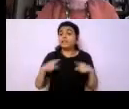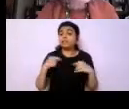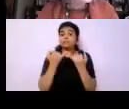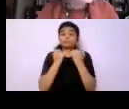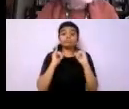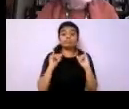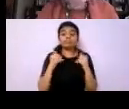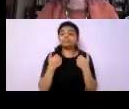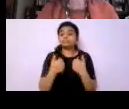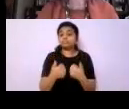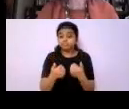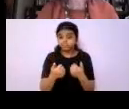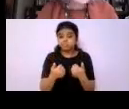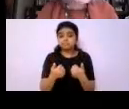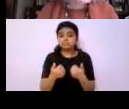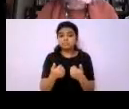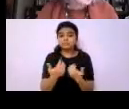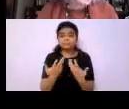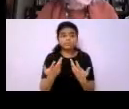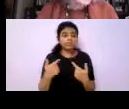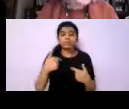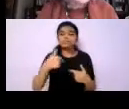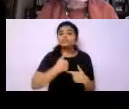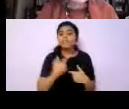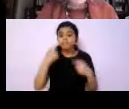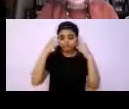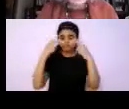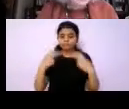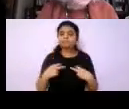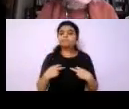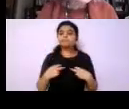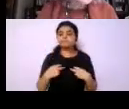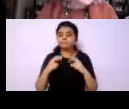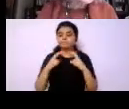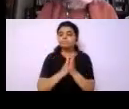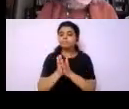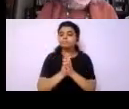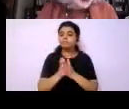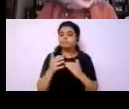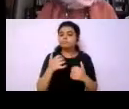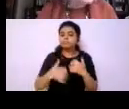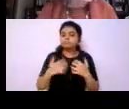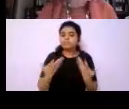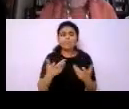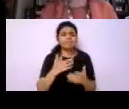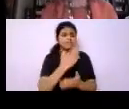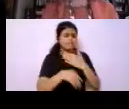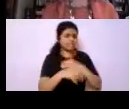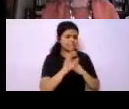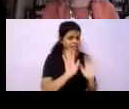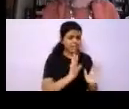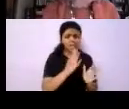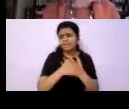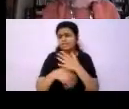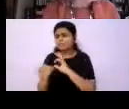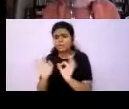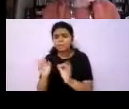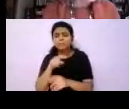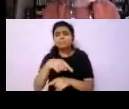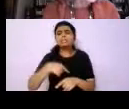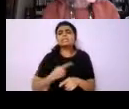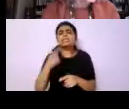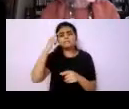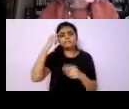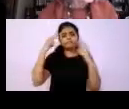the degree that it can be self-determining, and most of us, disabled or not, can be self-determining to